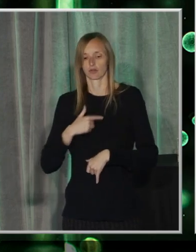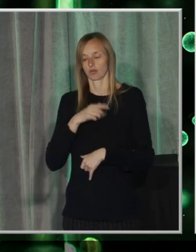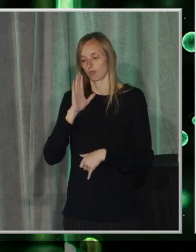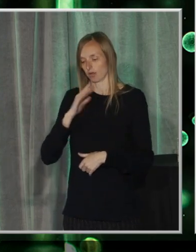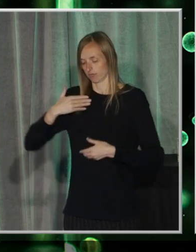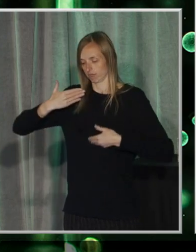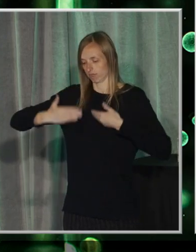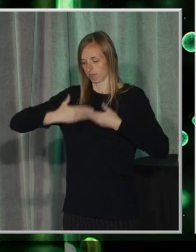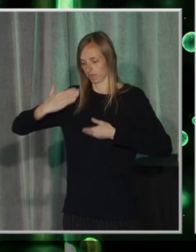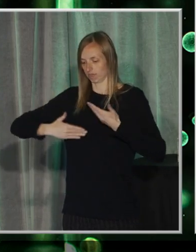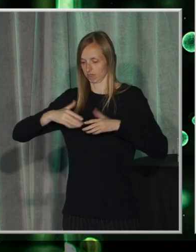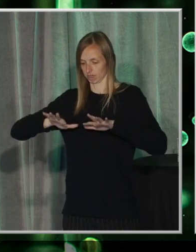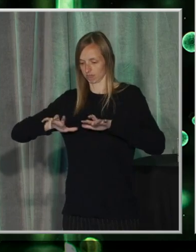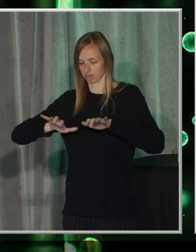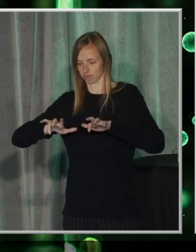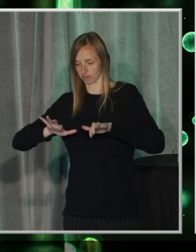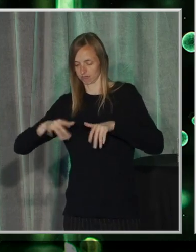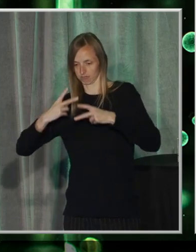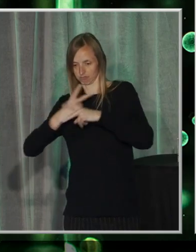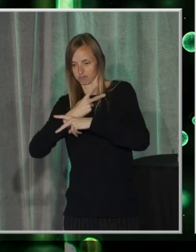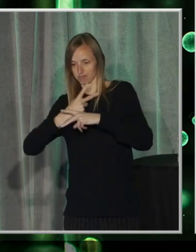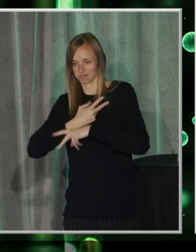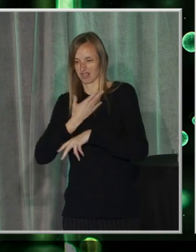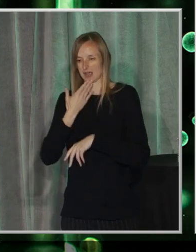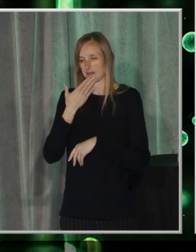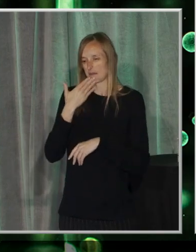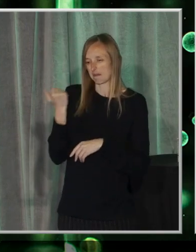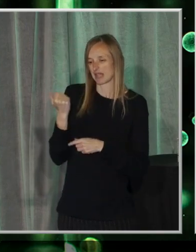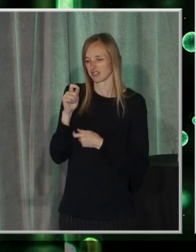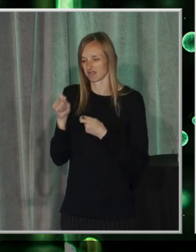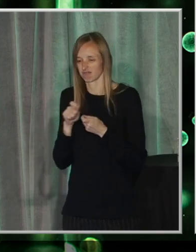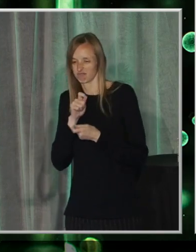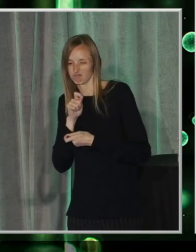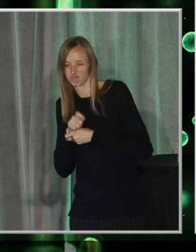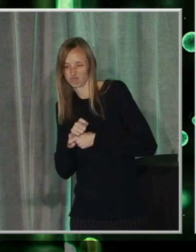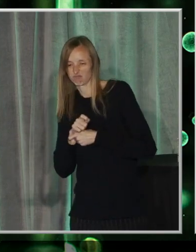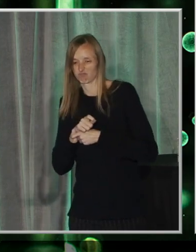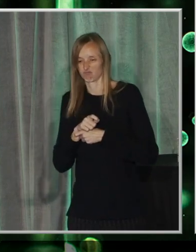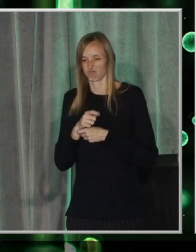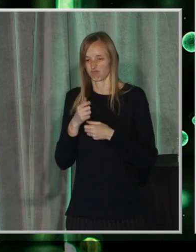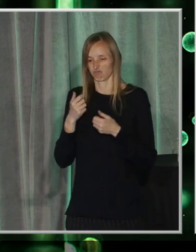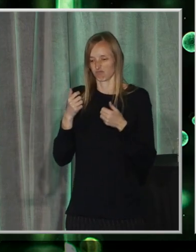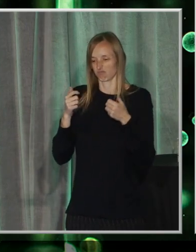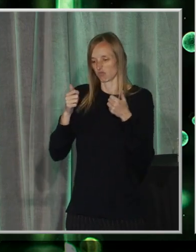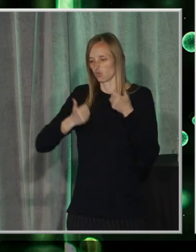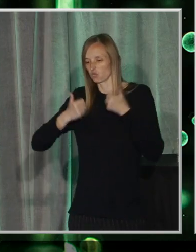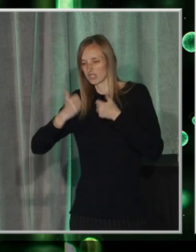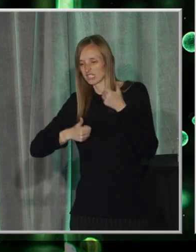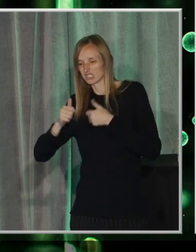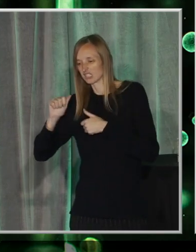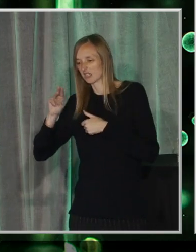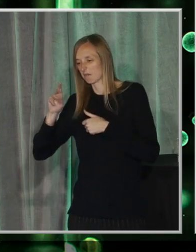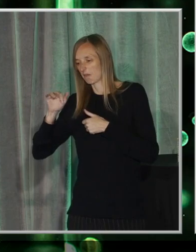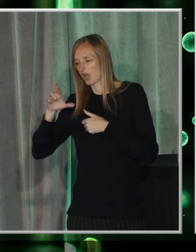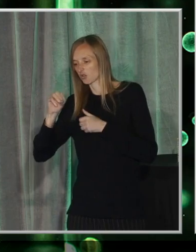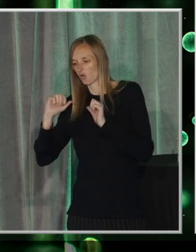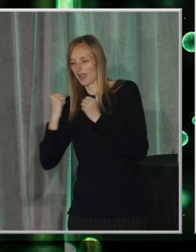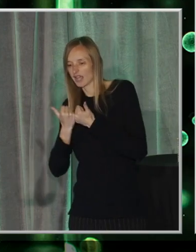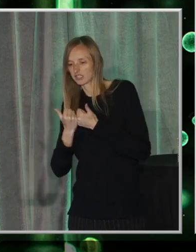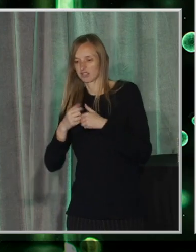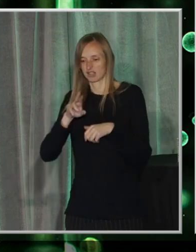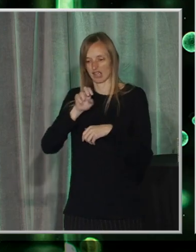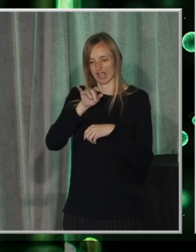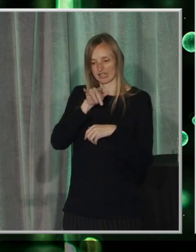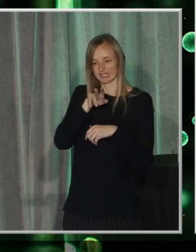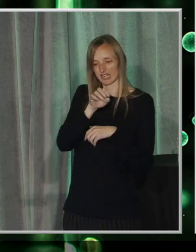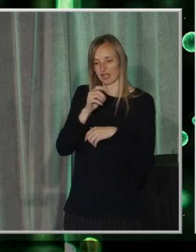and predict what would be the best, like possible micro agents and enzymes that would be beneficial